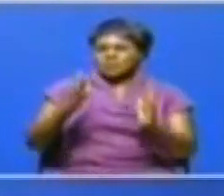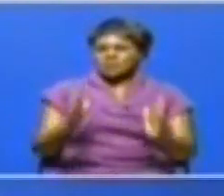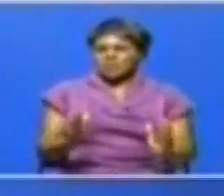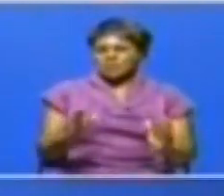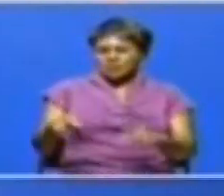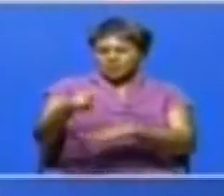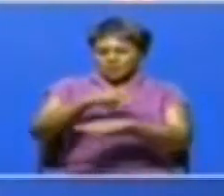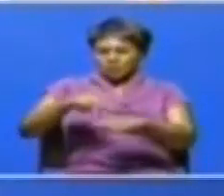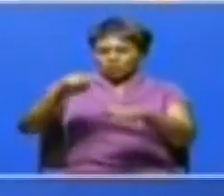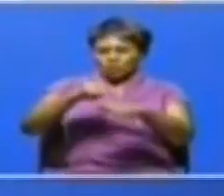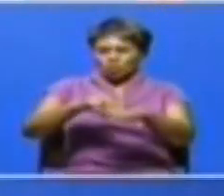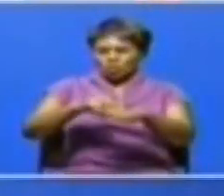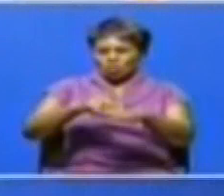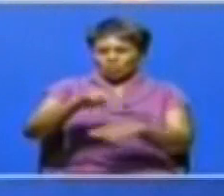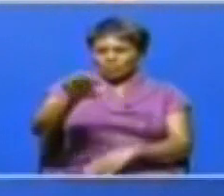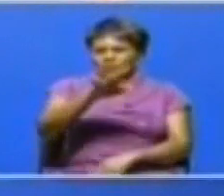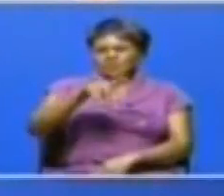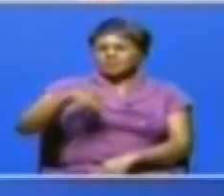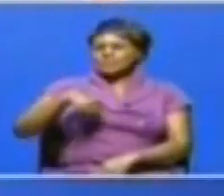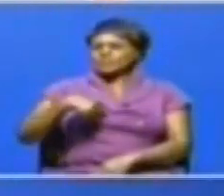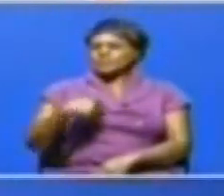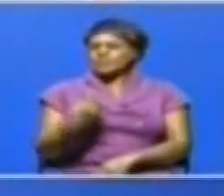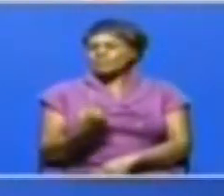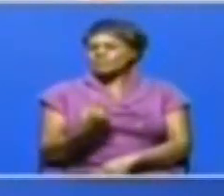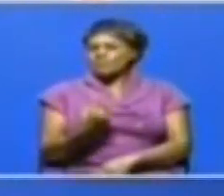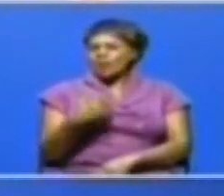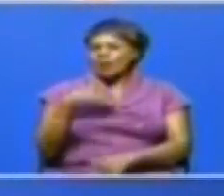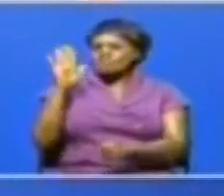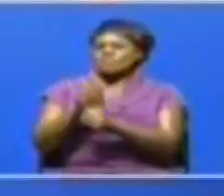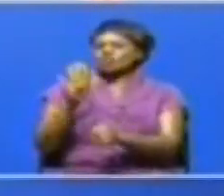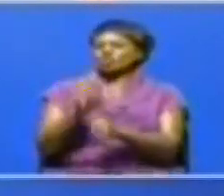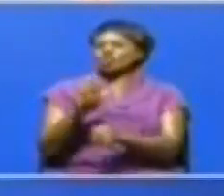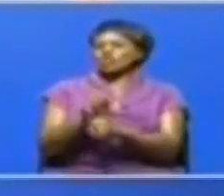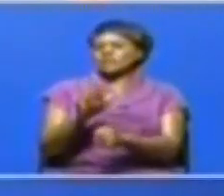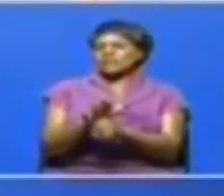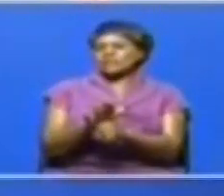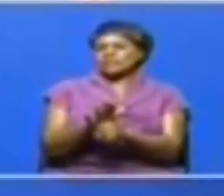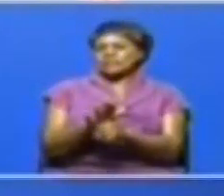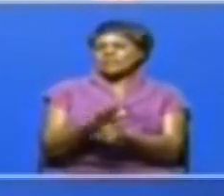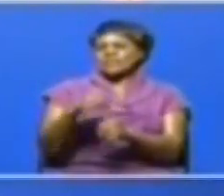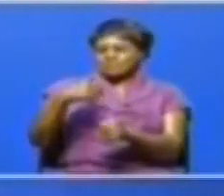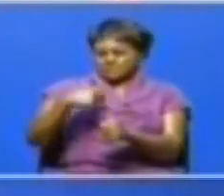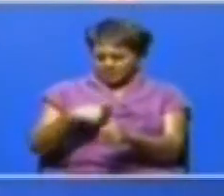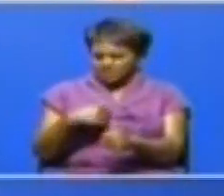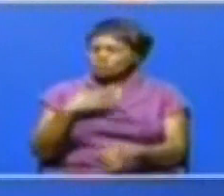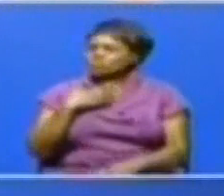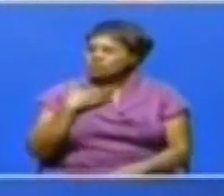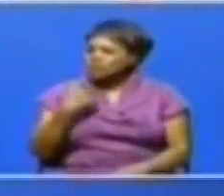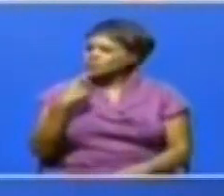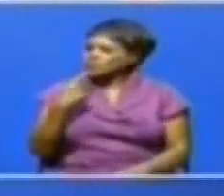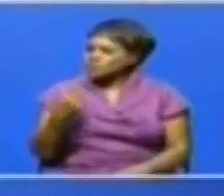Speaker of the National Assembly. It's like we were not opposed because we are the majority. So I stand to say